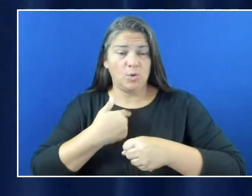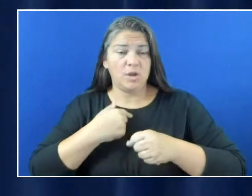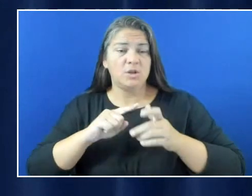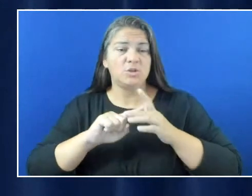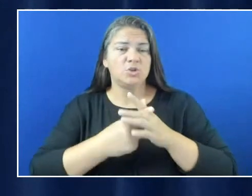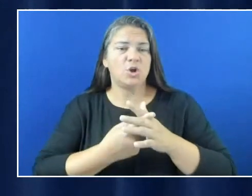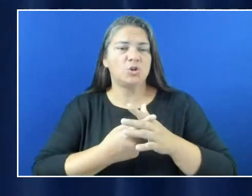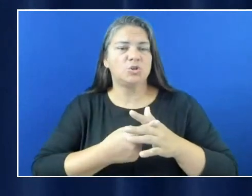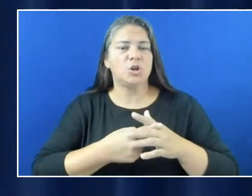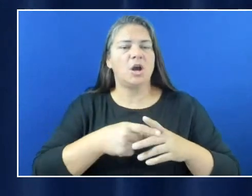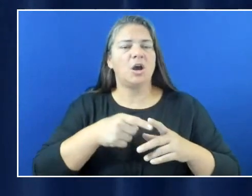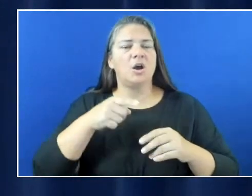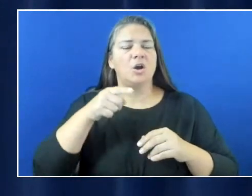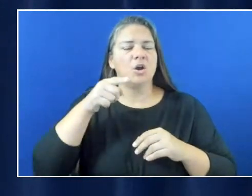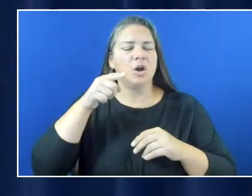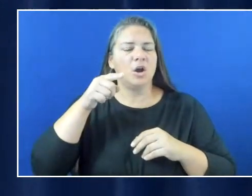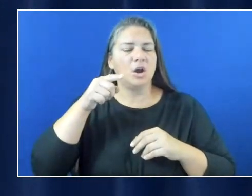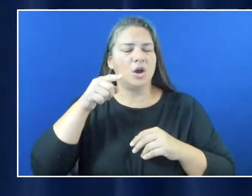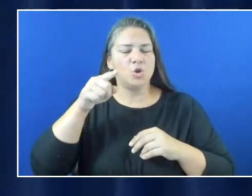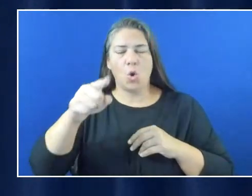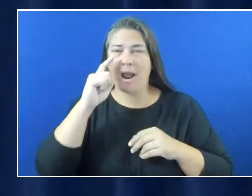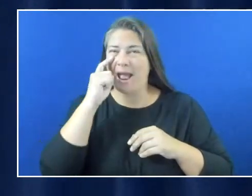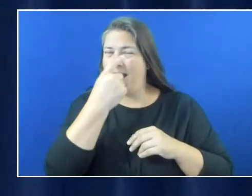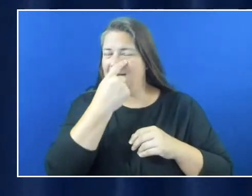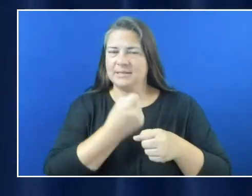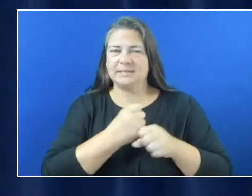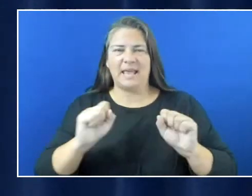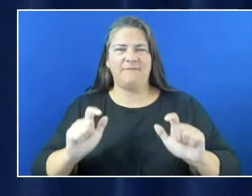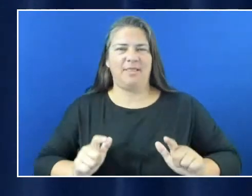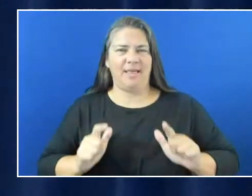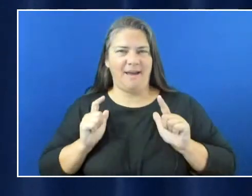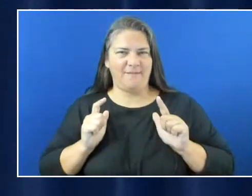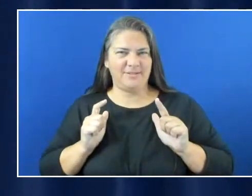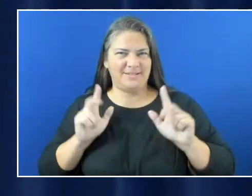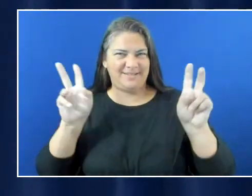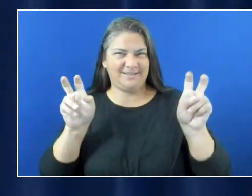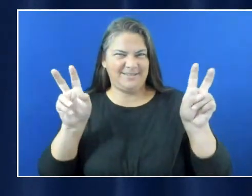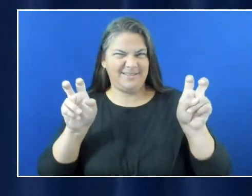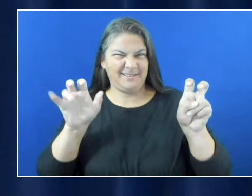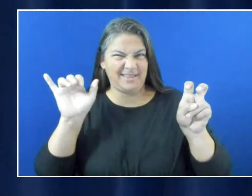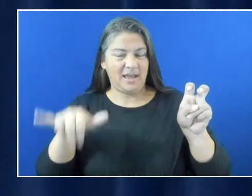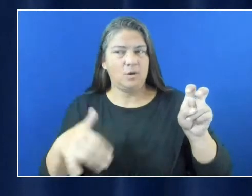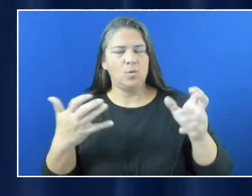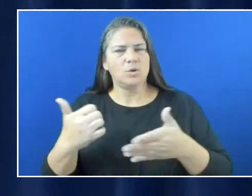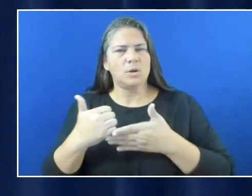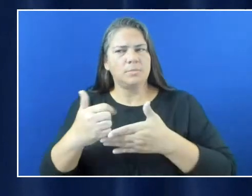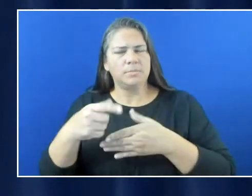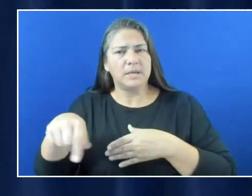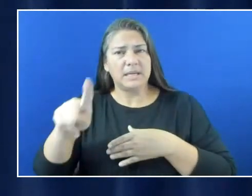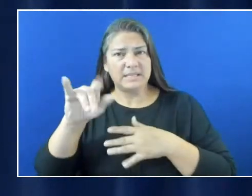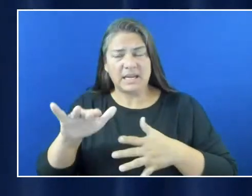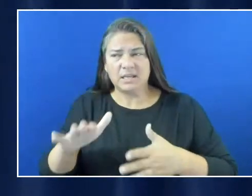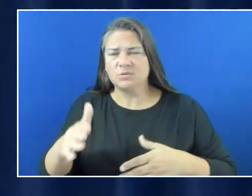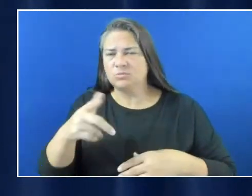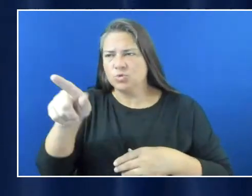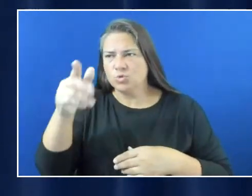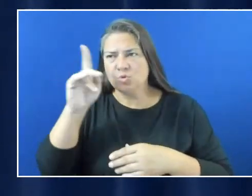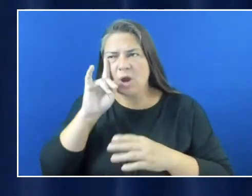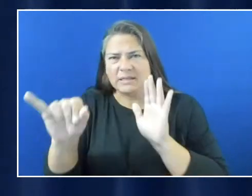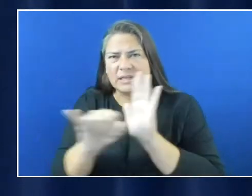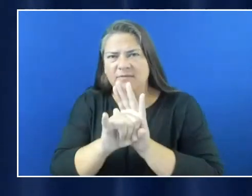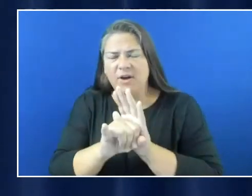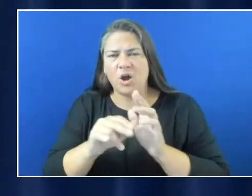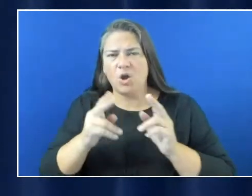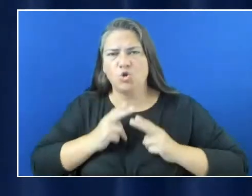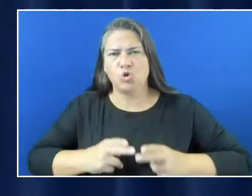Lives statewide human trafficking initiative to mobilize Kentuckians to recognize human trafficking in our